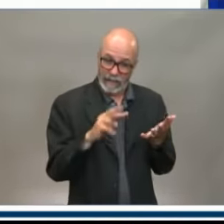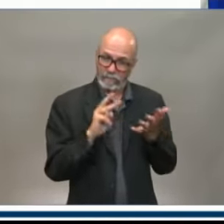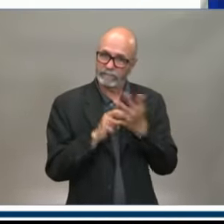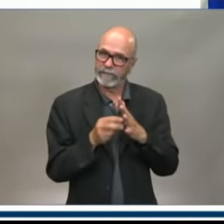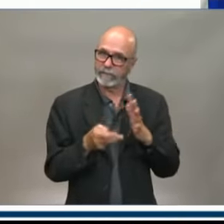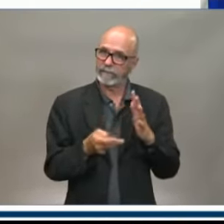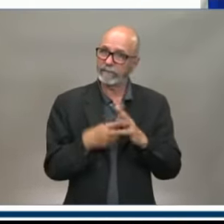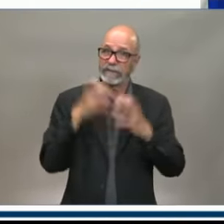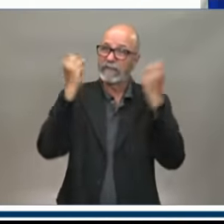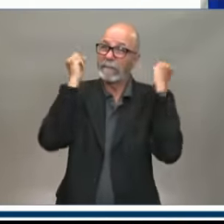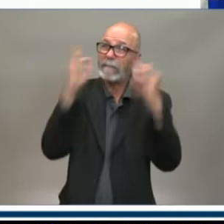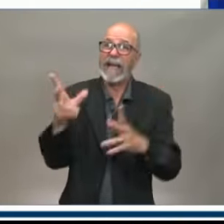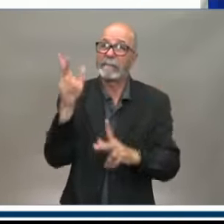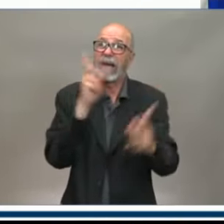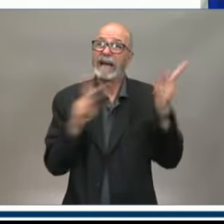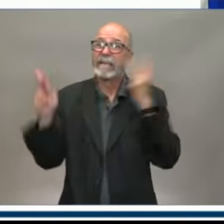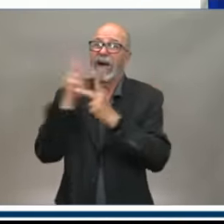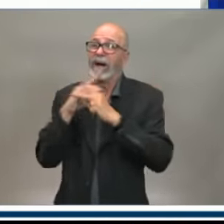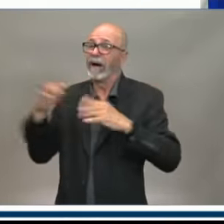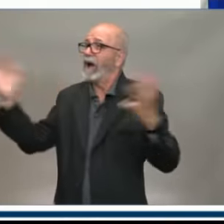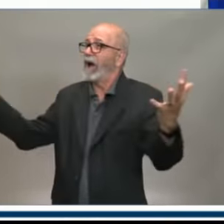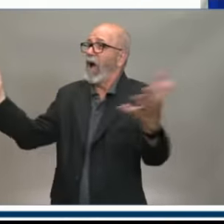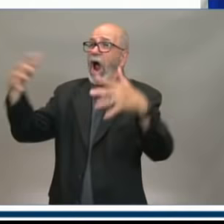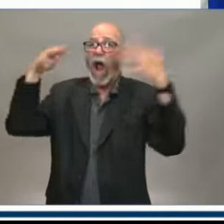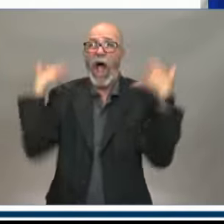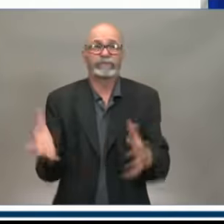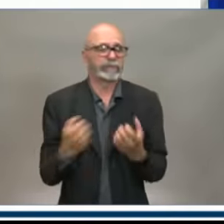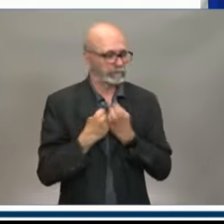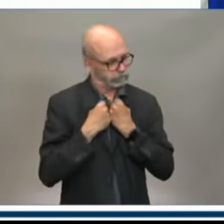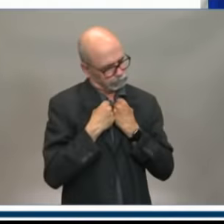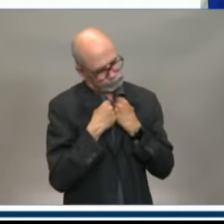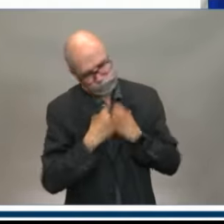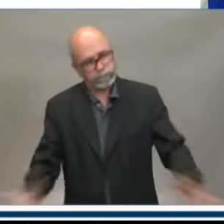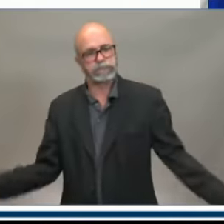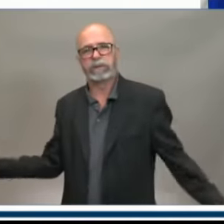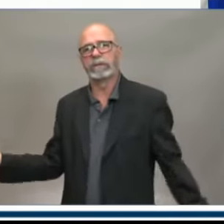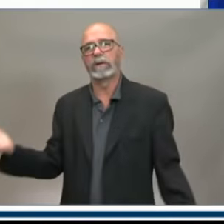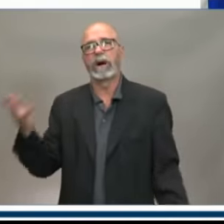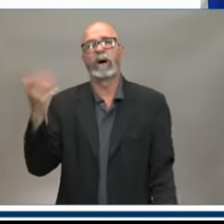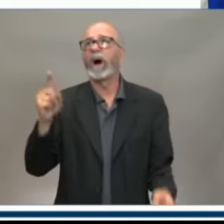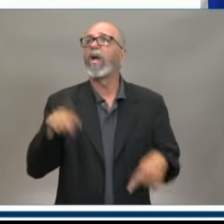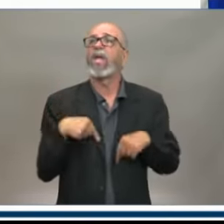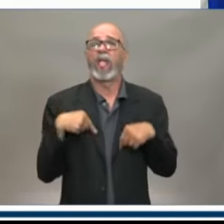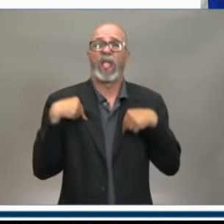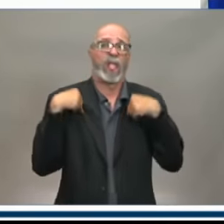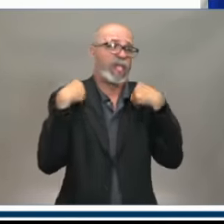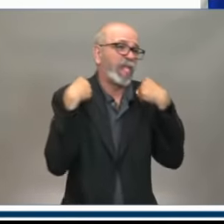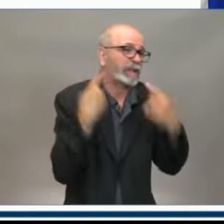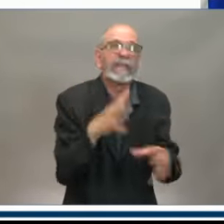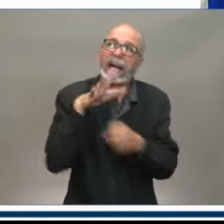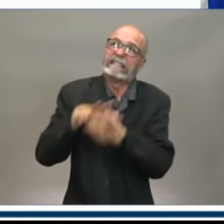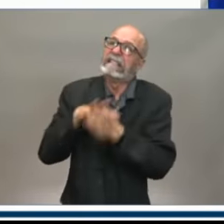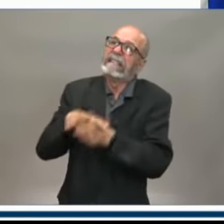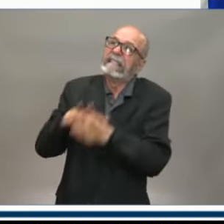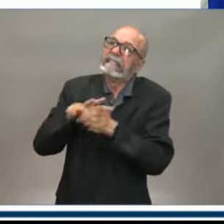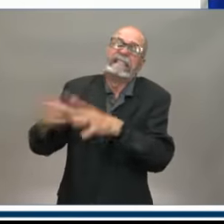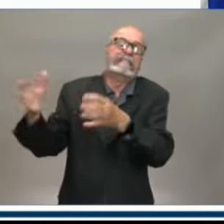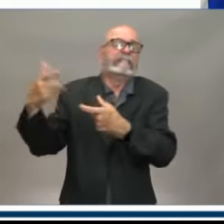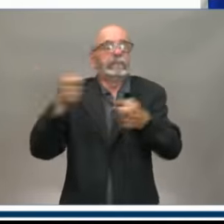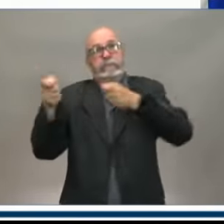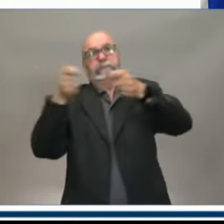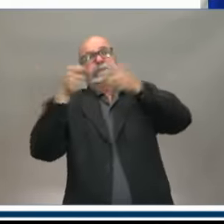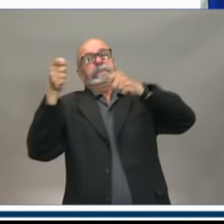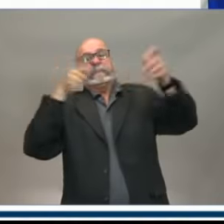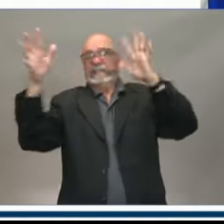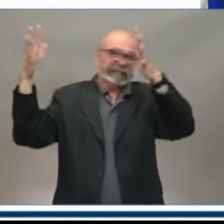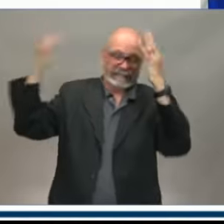of people, given the fact that we're all pretty tired of having to deal with this pandemic. What are you going to do at the 811 level to make sure that the